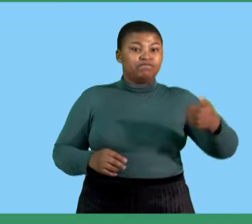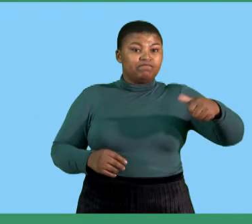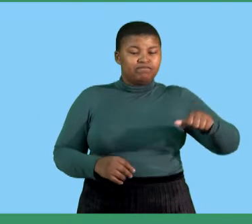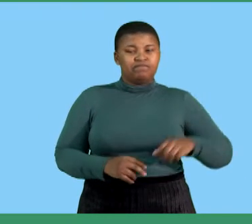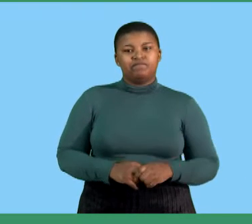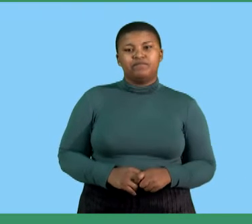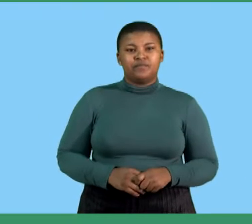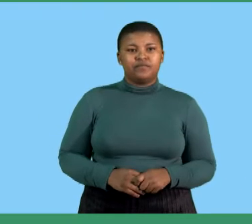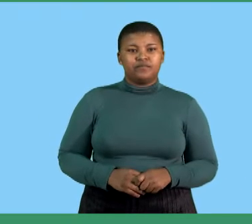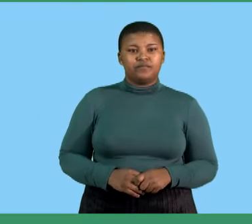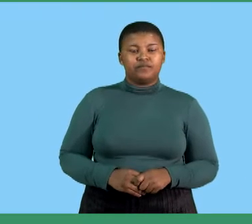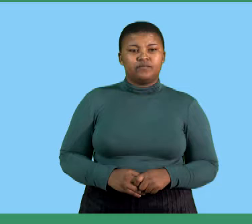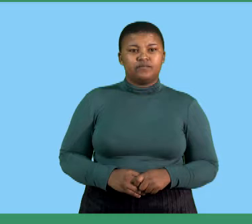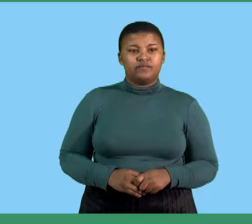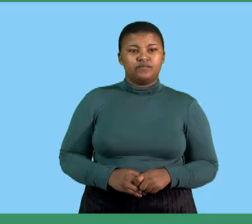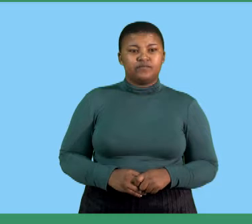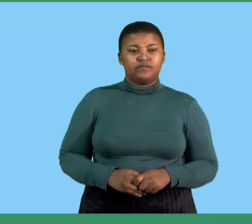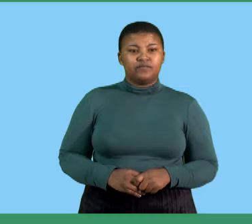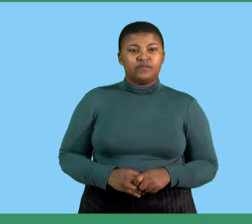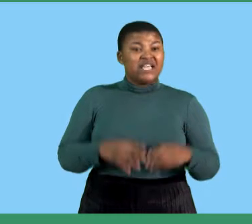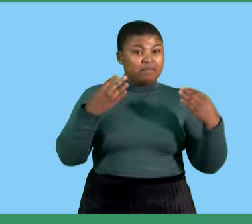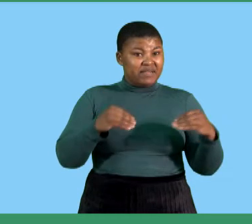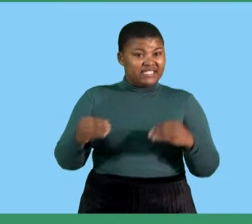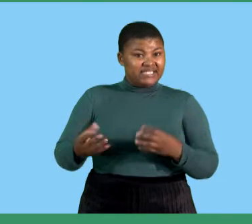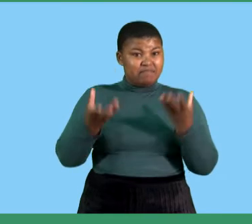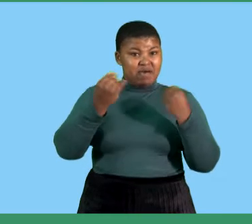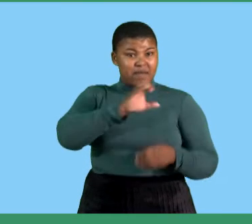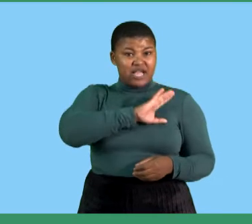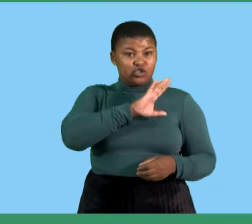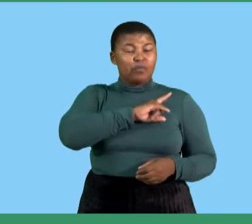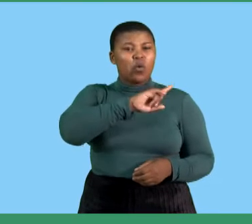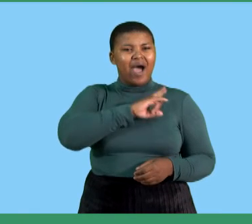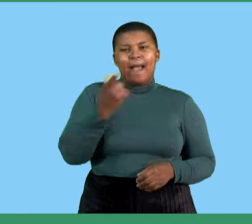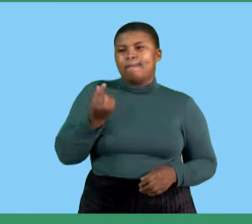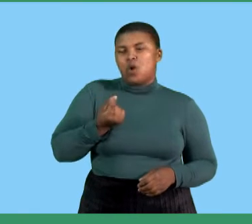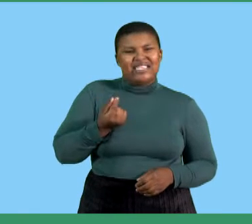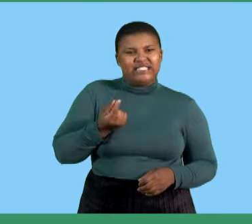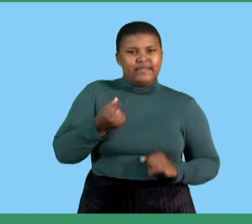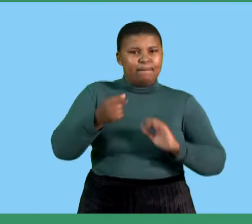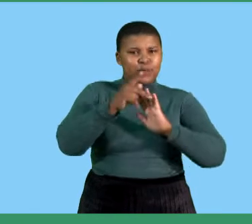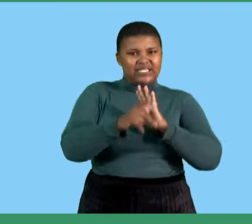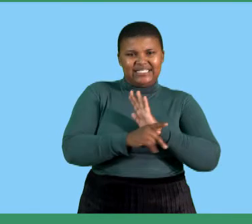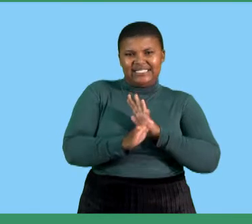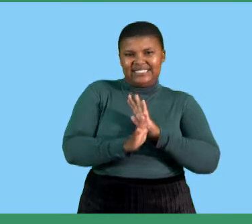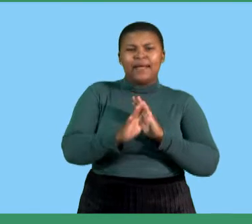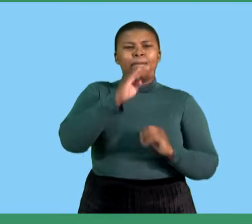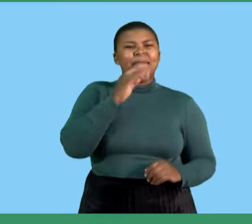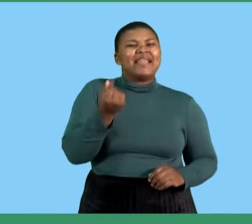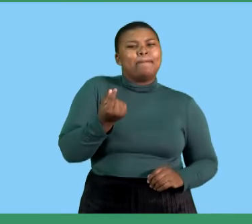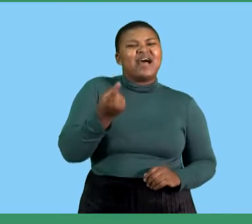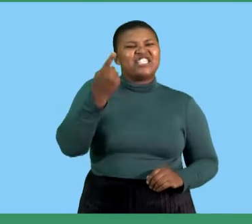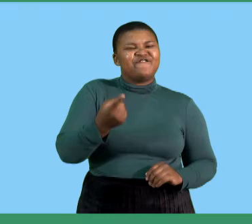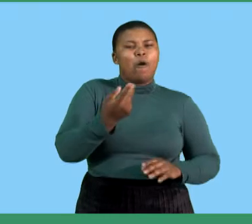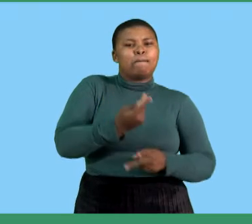that makes a product to be, or that makes a business to have customers, is the pricing policy that you're going to use. So here we're talking about the price